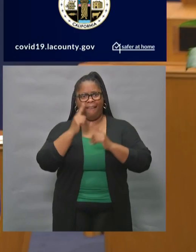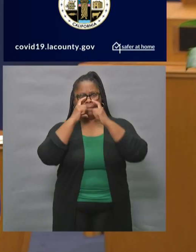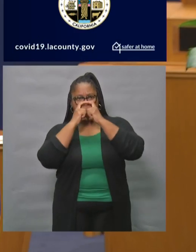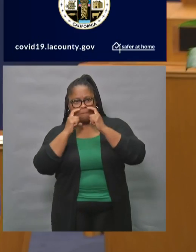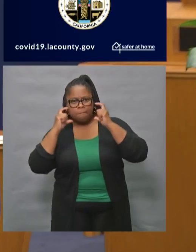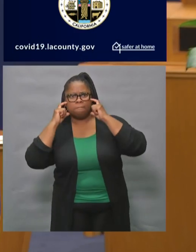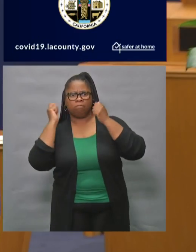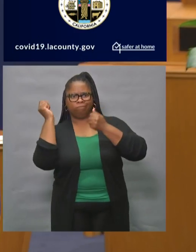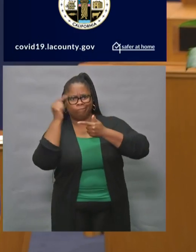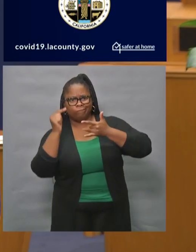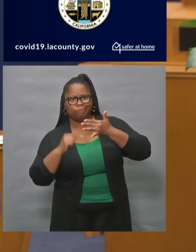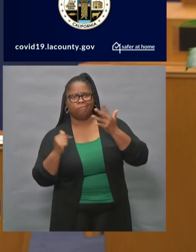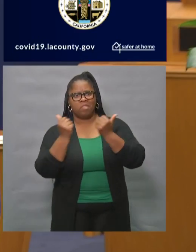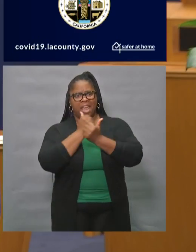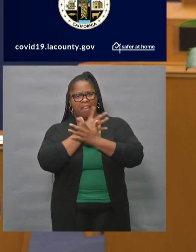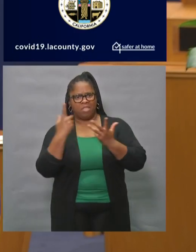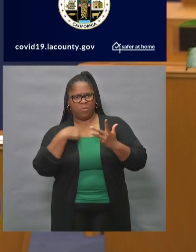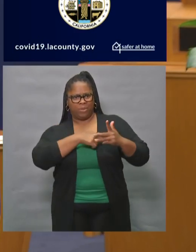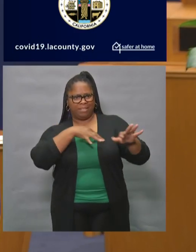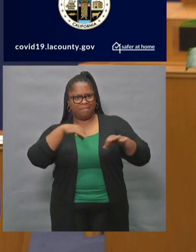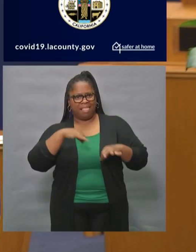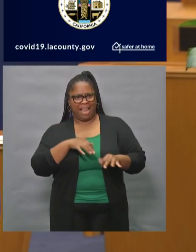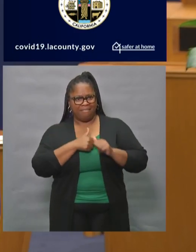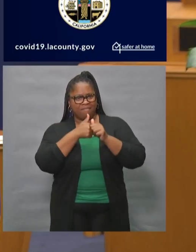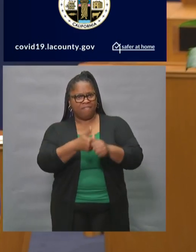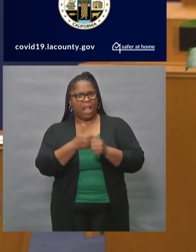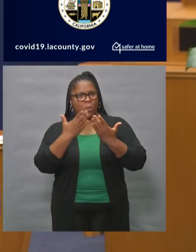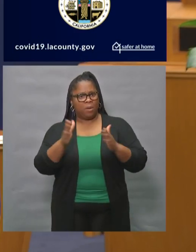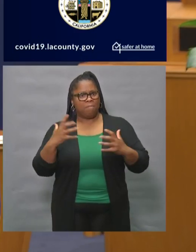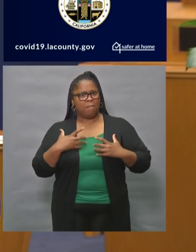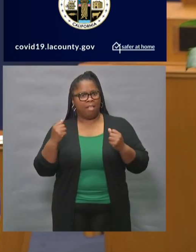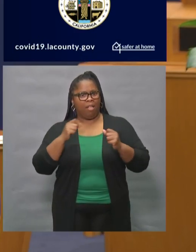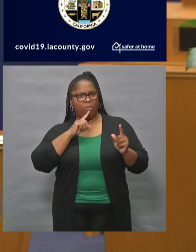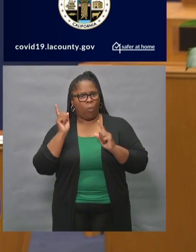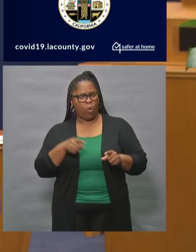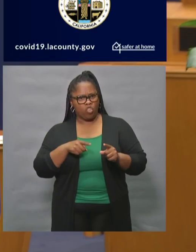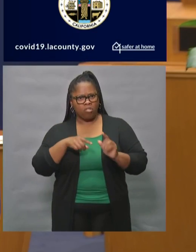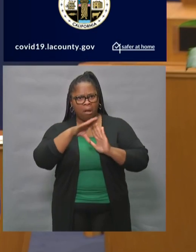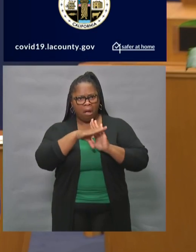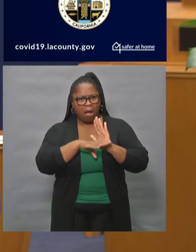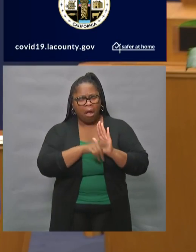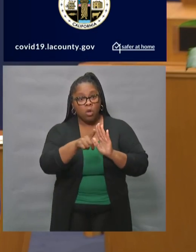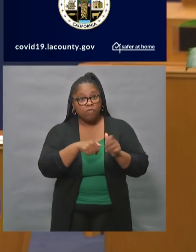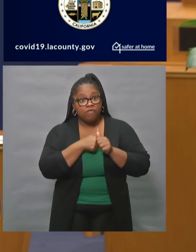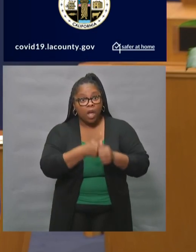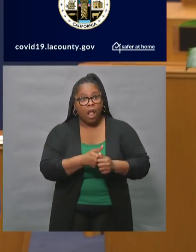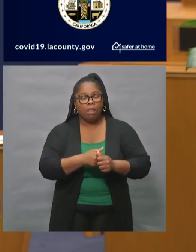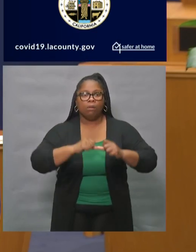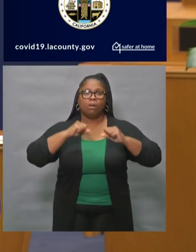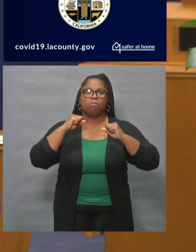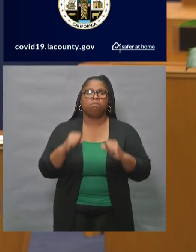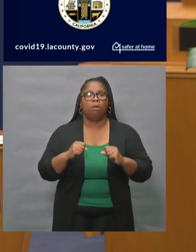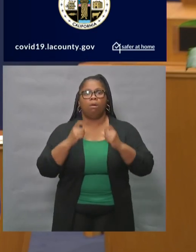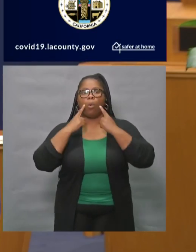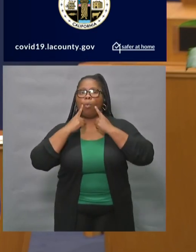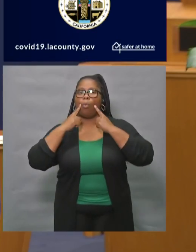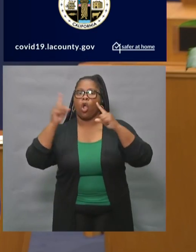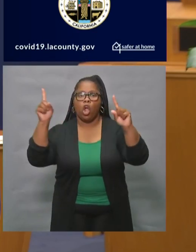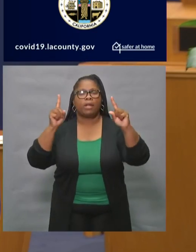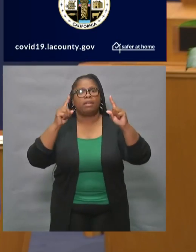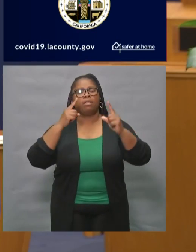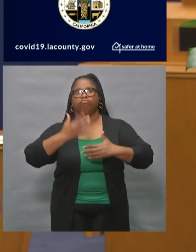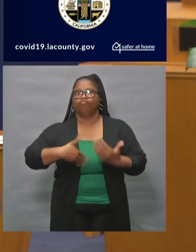that has been outlined through the public health orders that have come forward. And those steps are working, and I'm very grateful for your